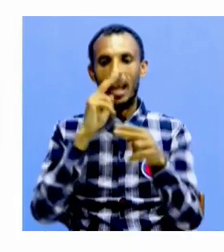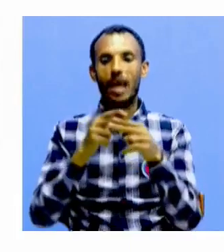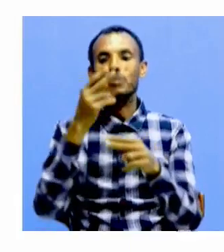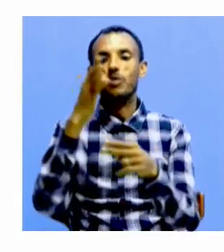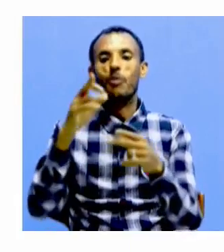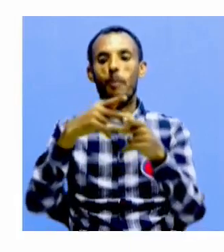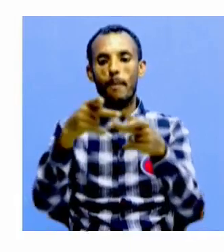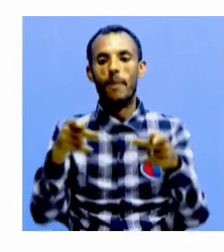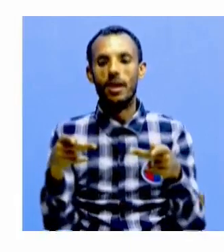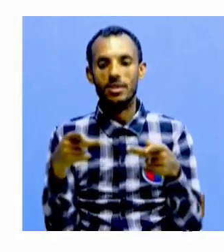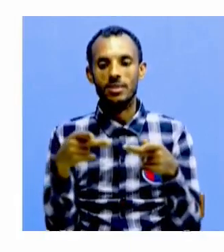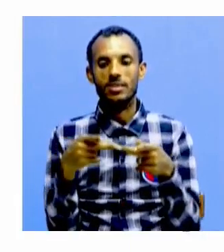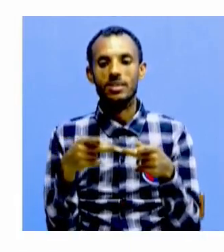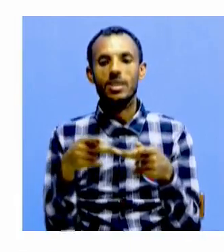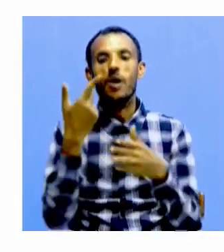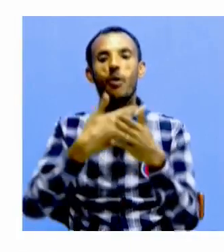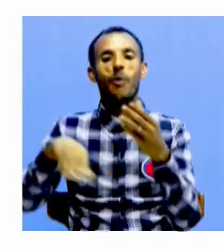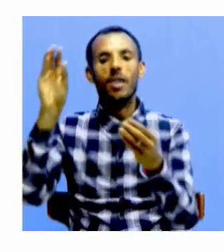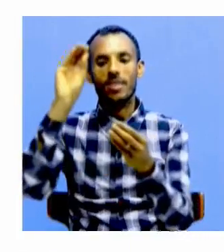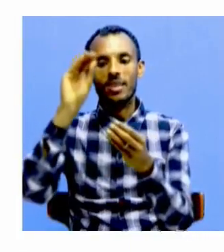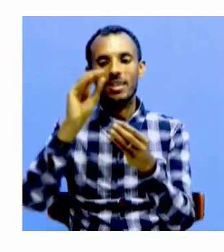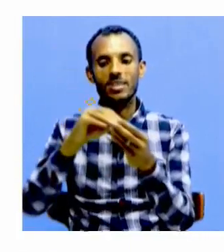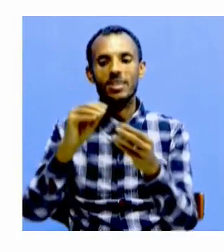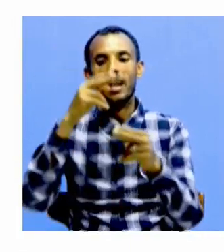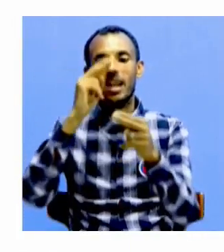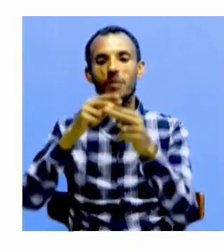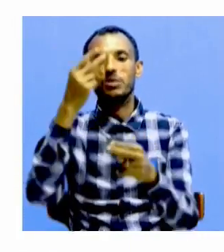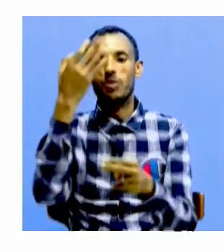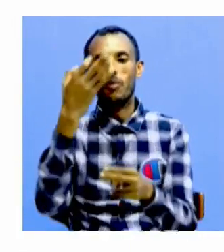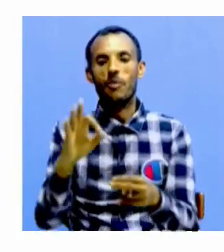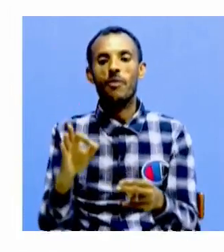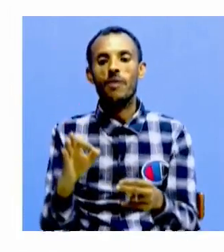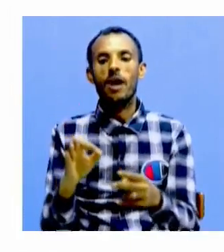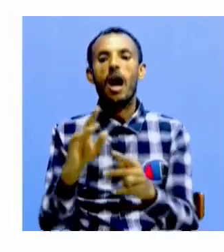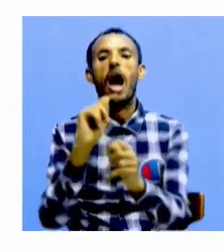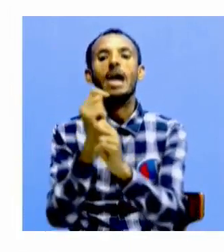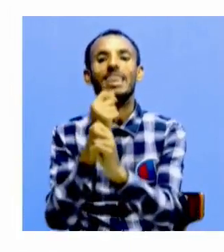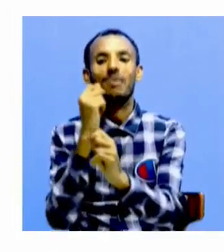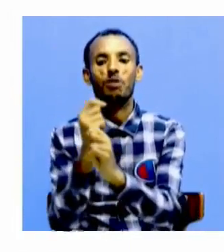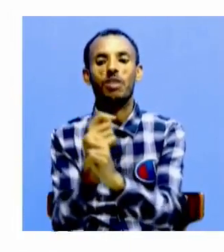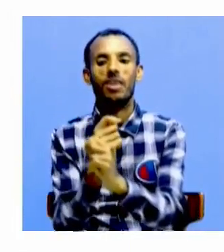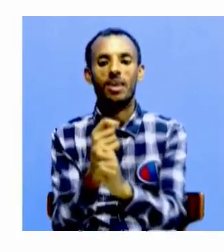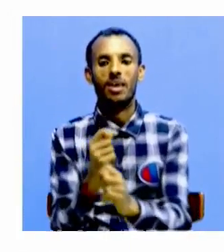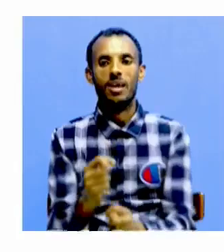Good. What else? Names of activities.